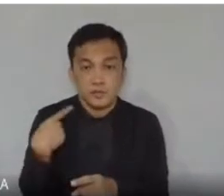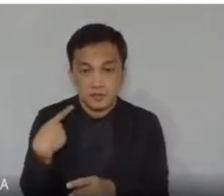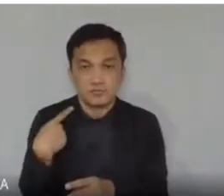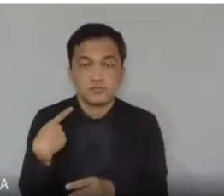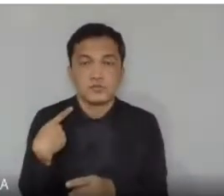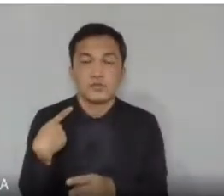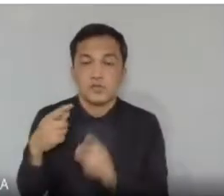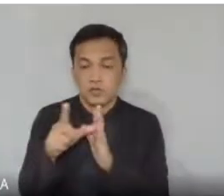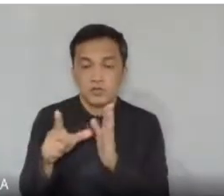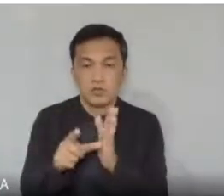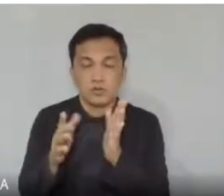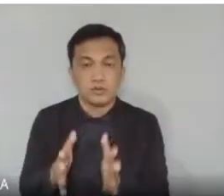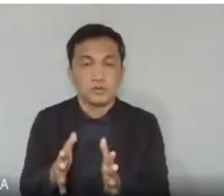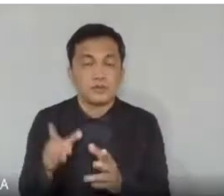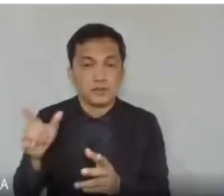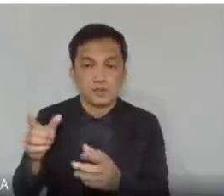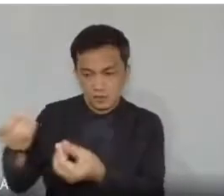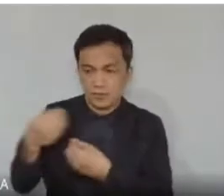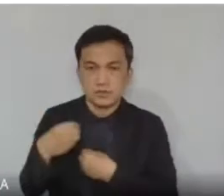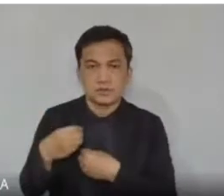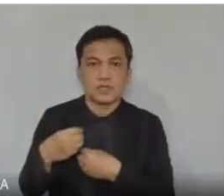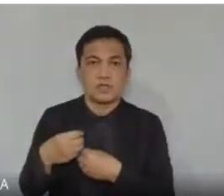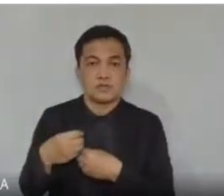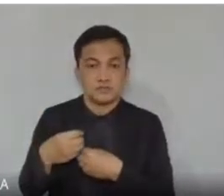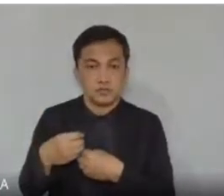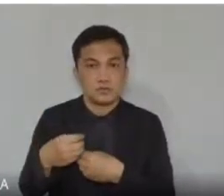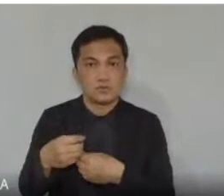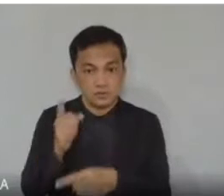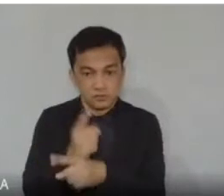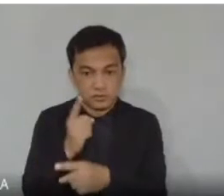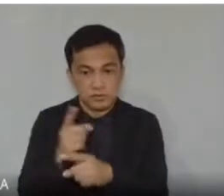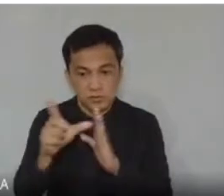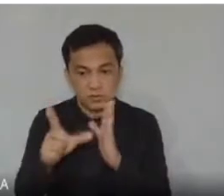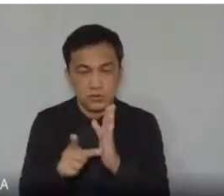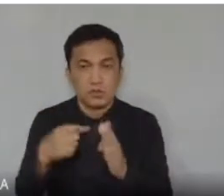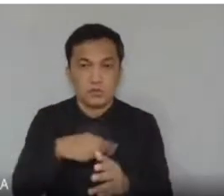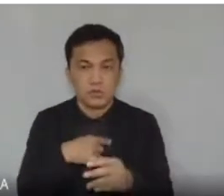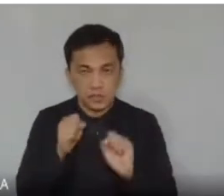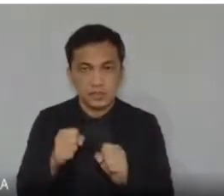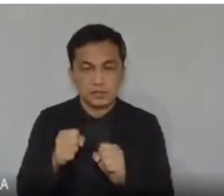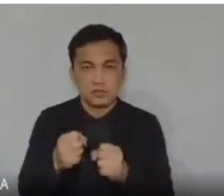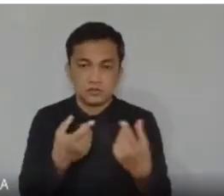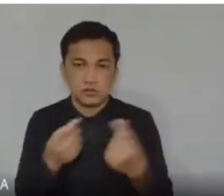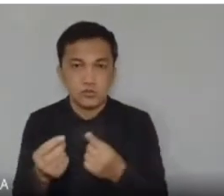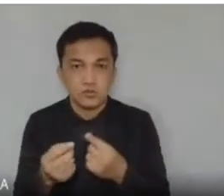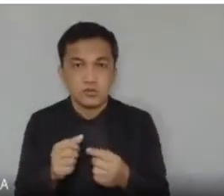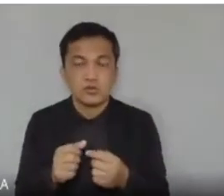shape cost-effective provision of telemedicine. We are now in talks with